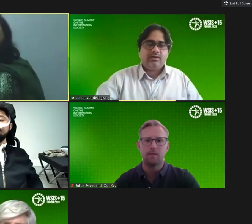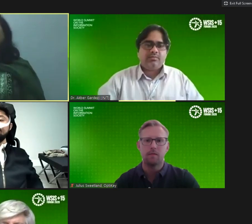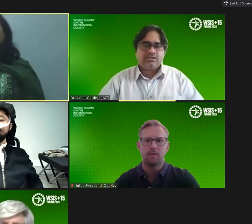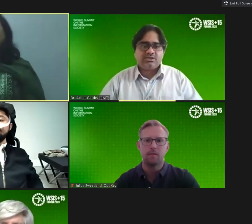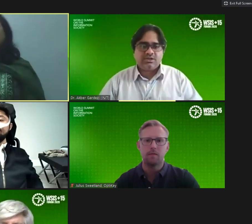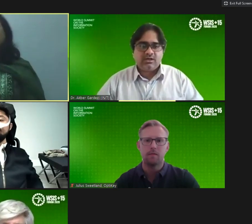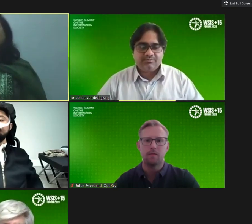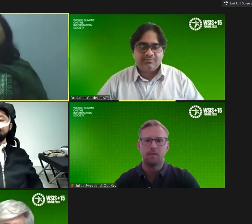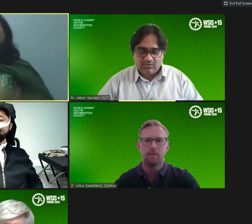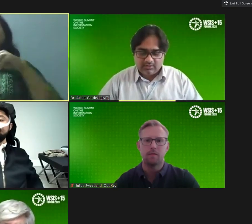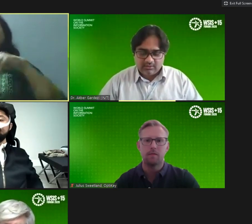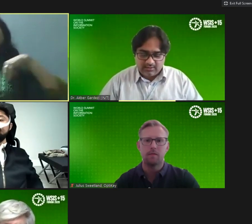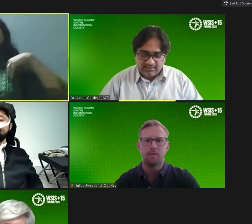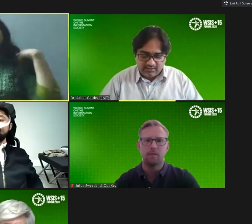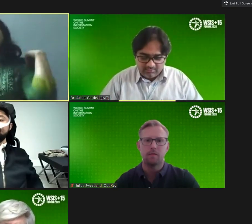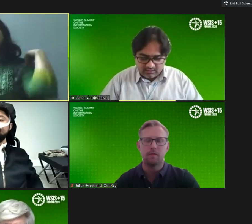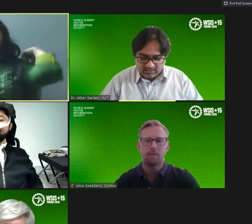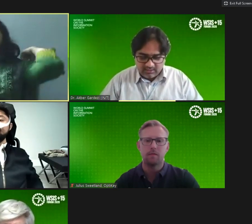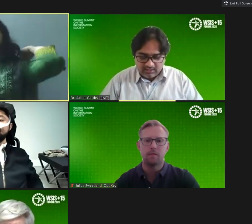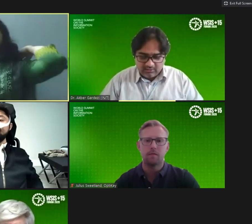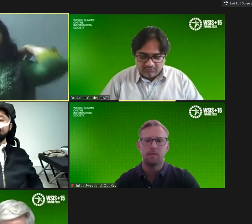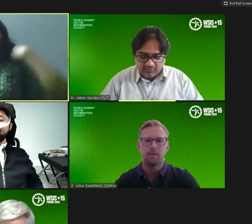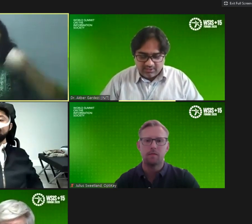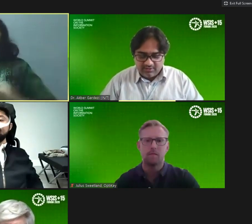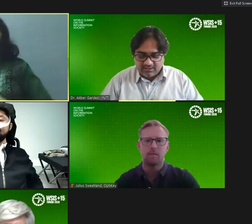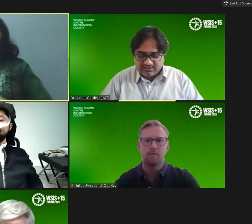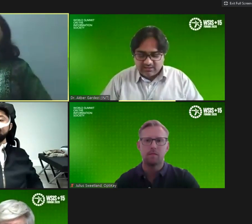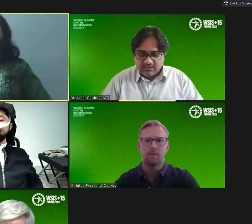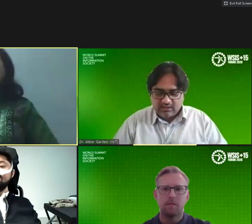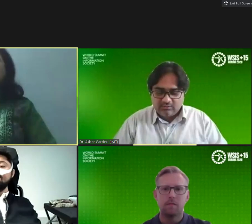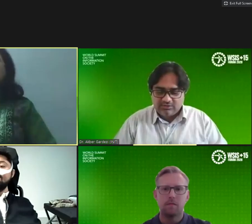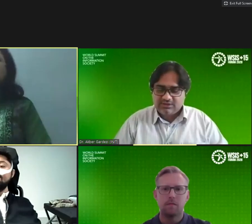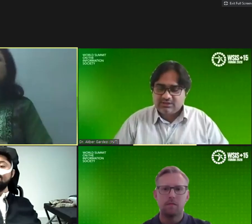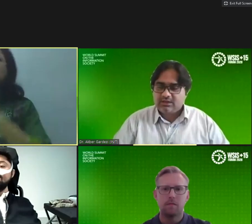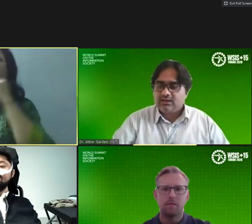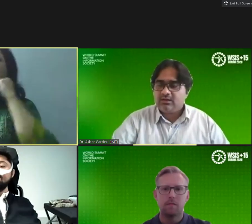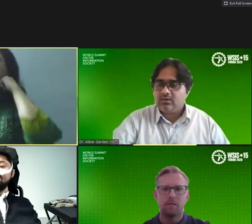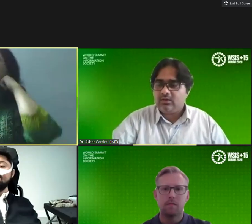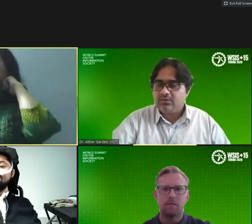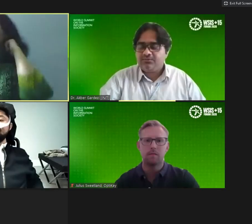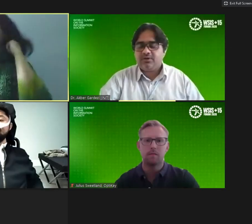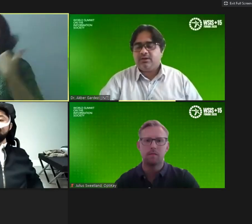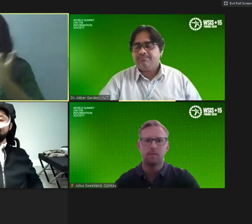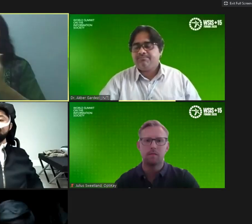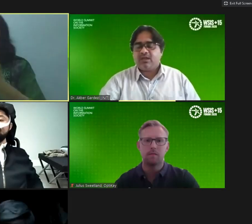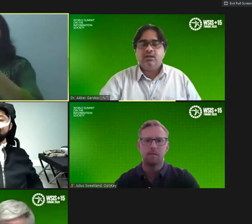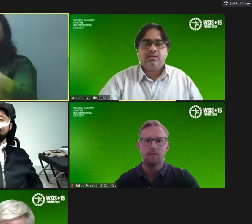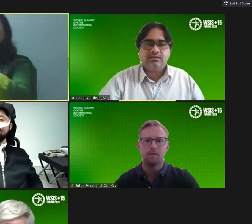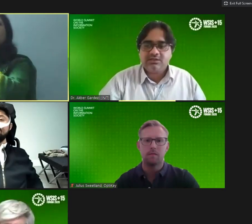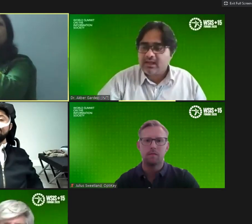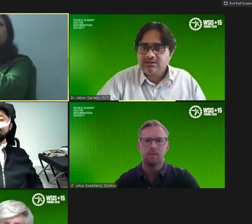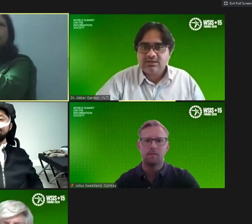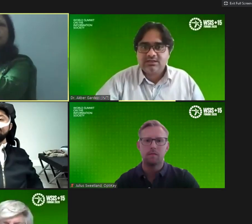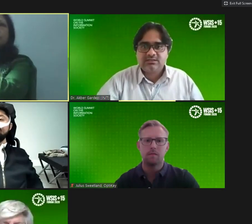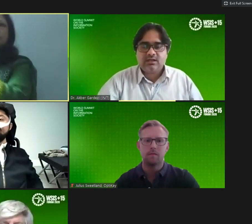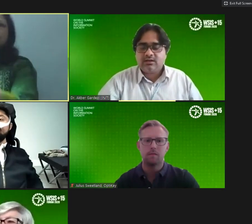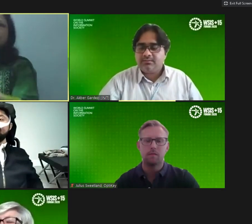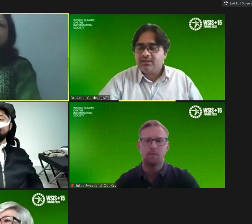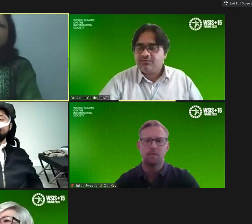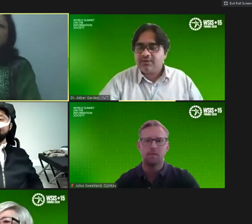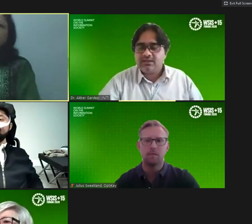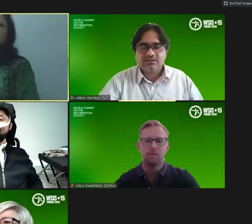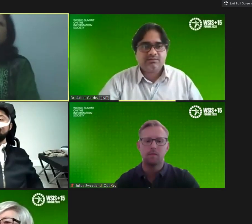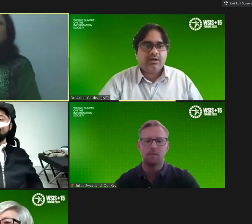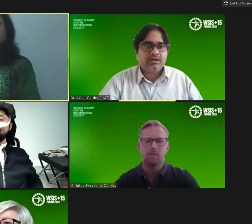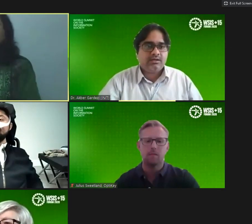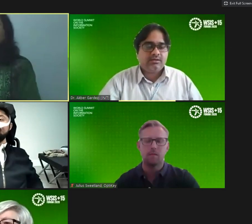Thank you very much, Dr. Tahir Naeem, for giving us an account of the challenges